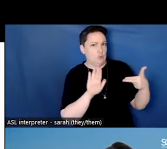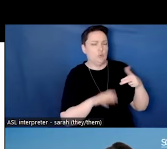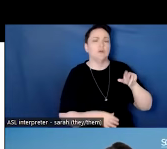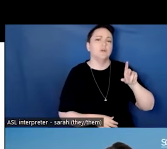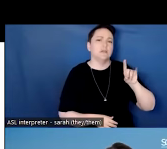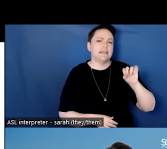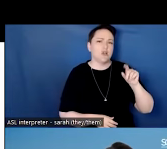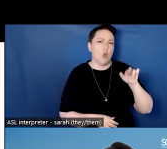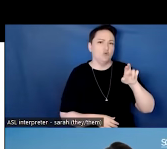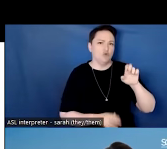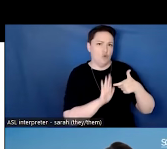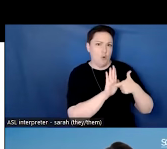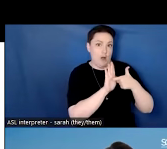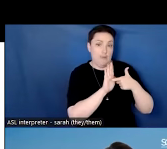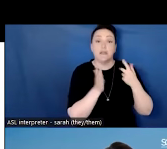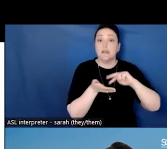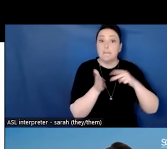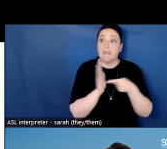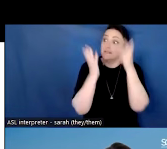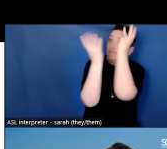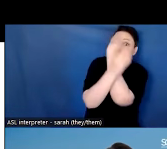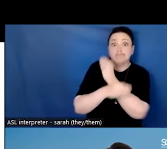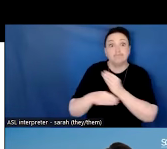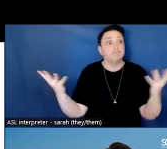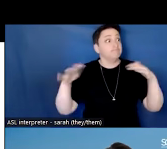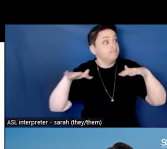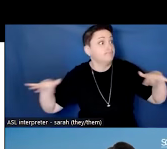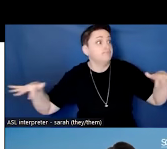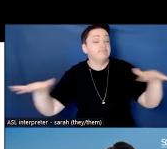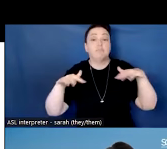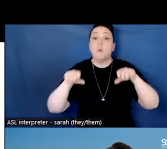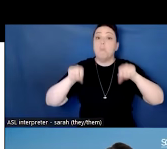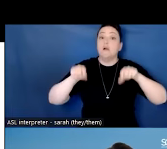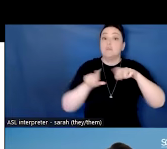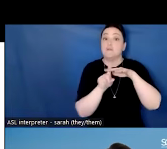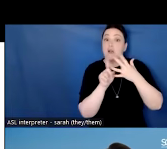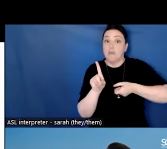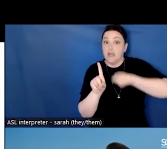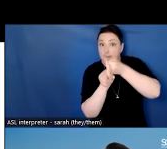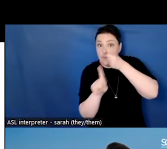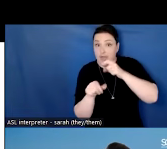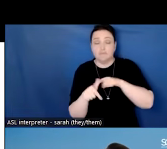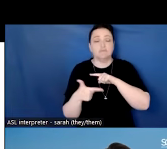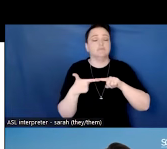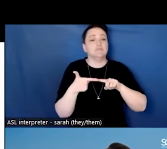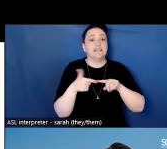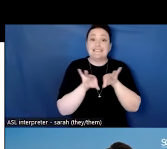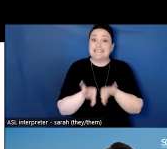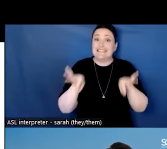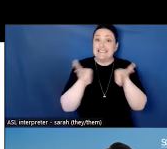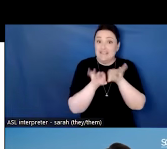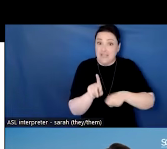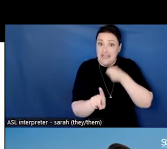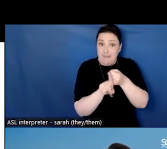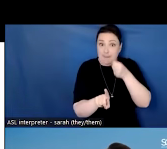and the public of the potential environmental impacts, identifies, discloses significant environmental impacts of a